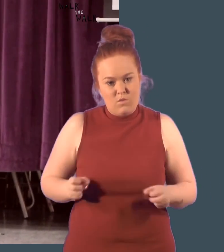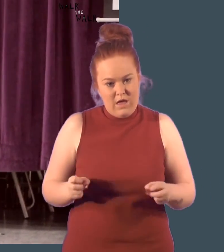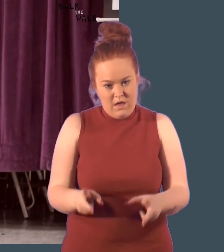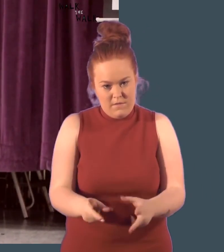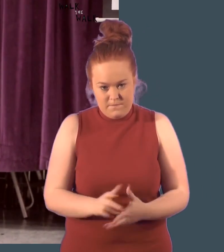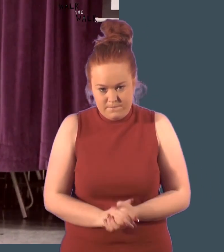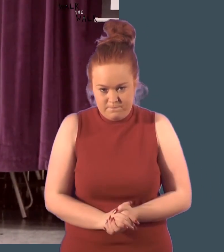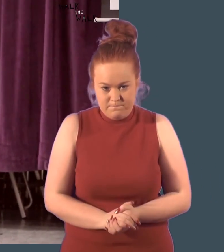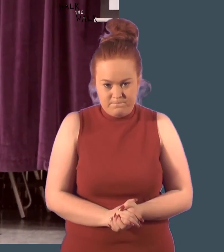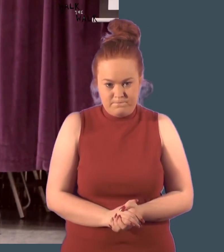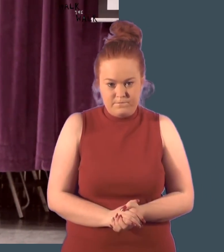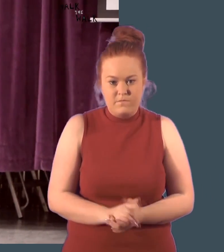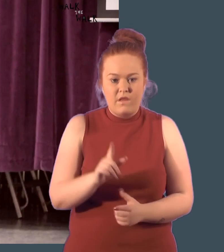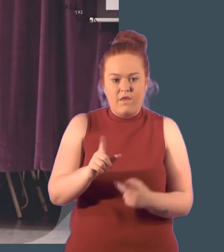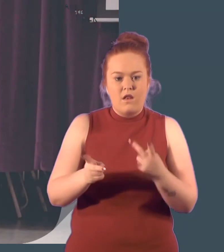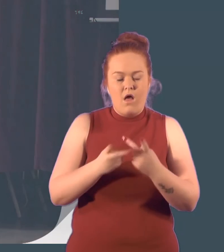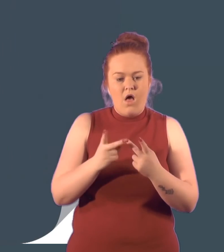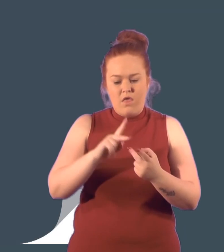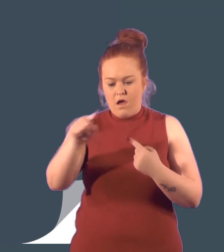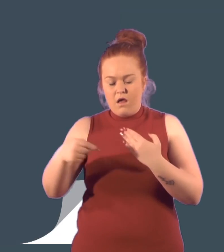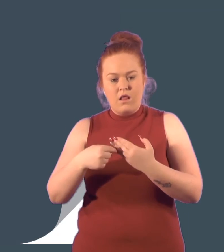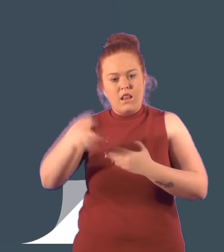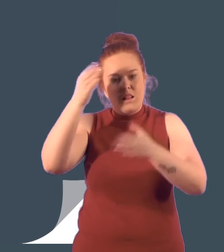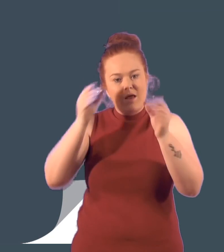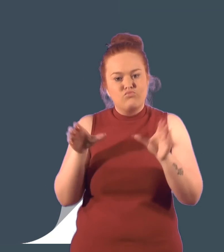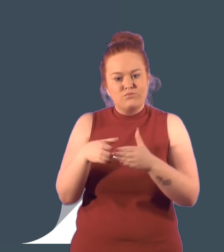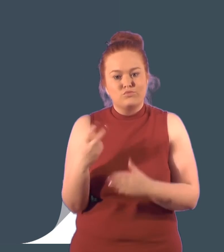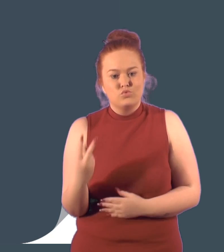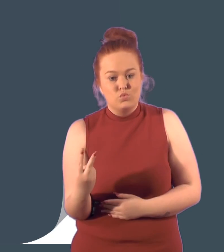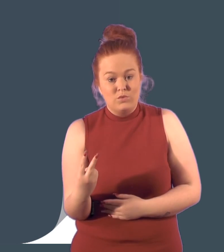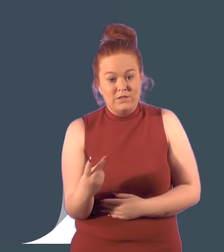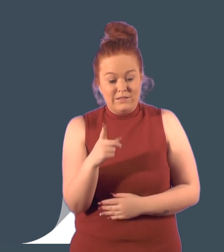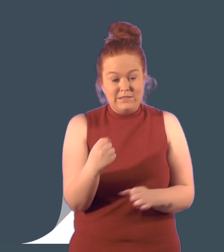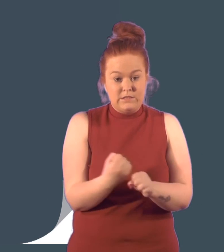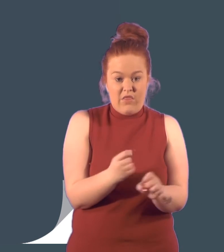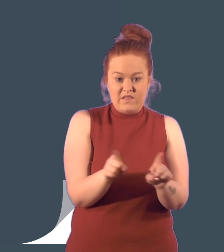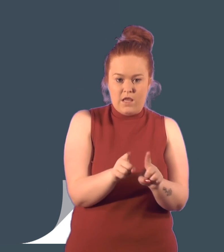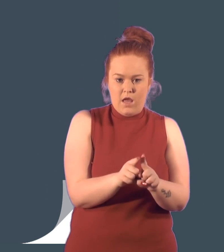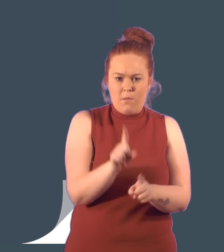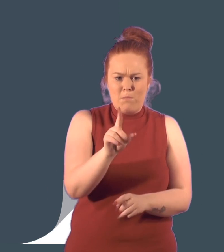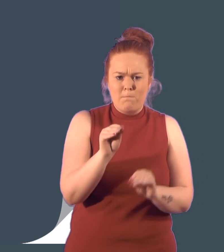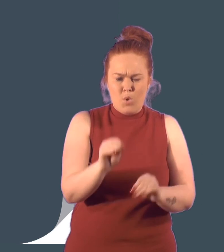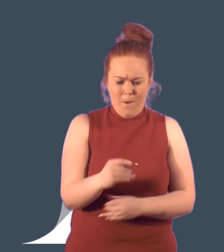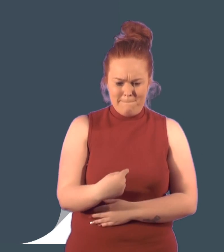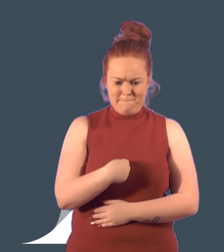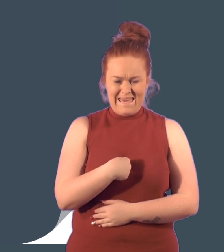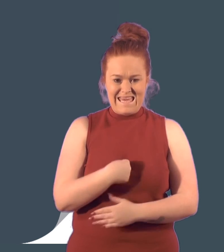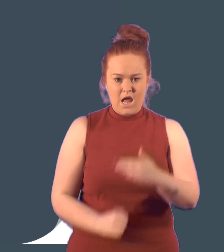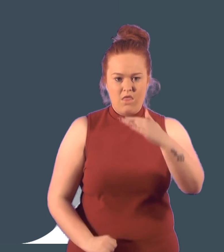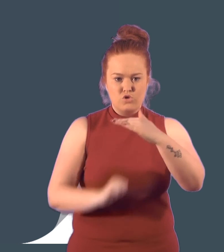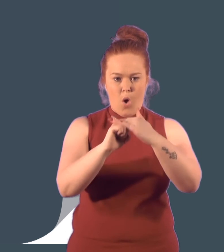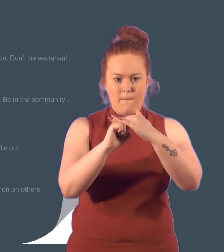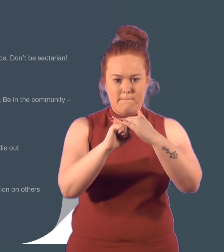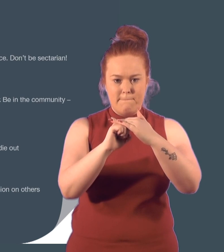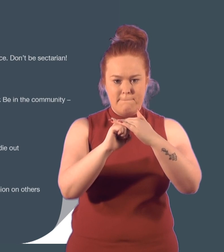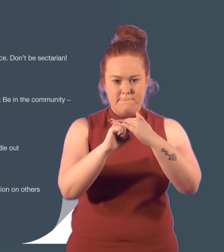between people in a positive way. And then on the other side, we've got Learner Group 2 who've done the same as quite a lot of you and put me at the top. And